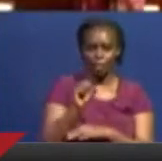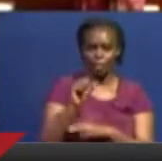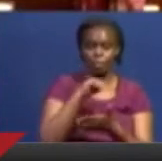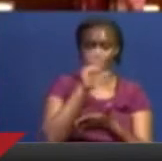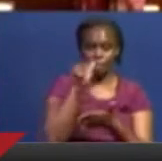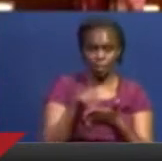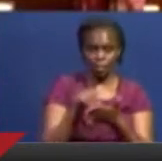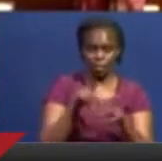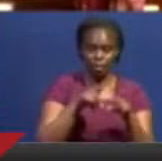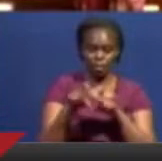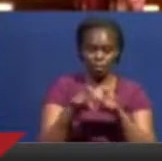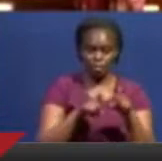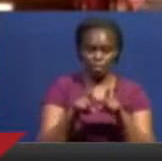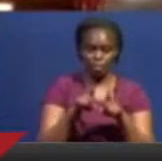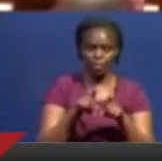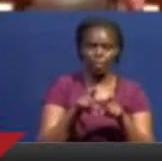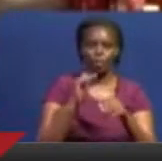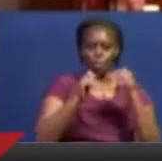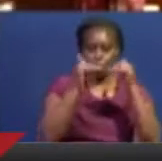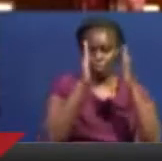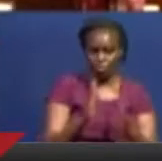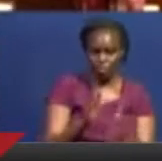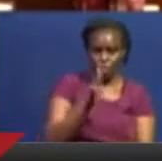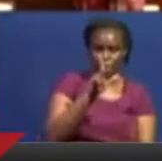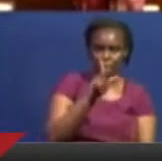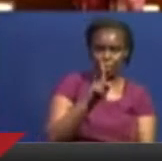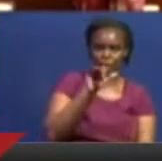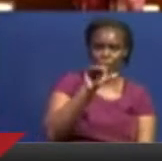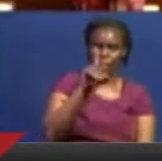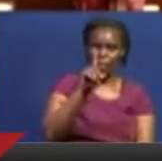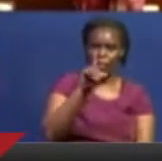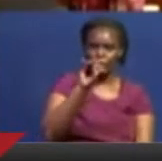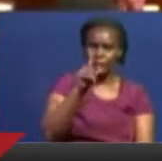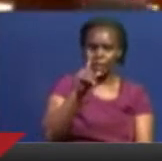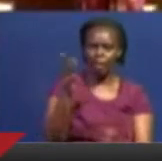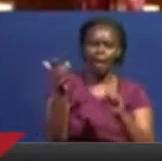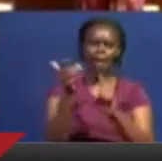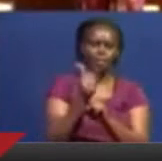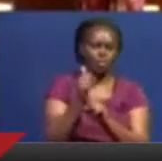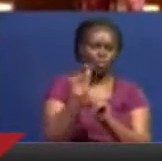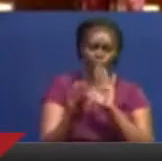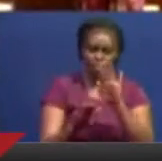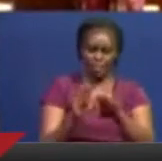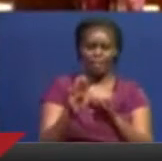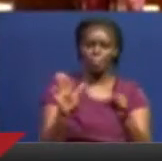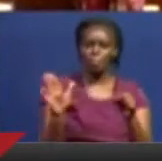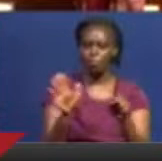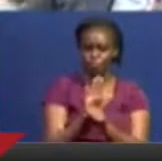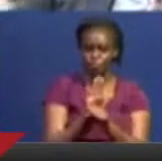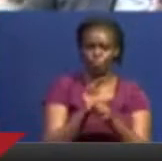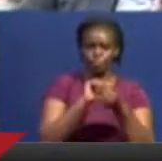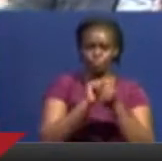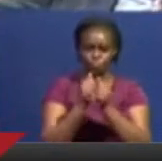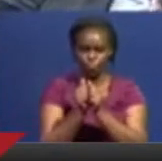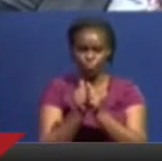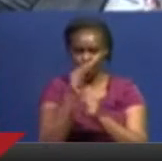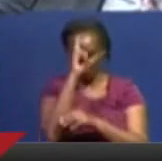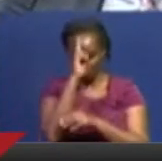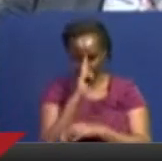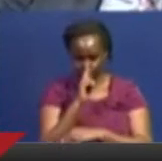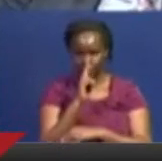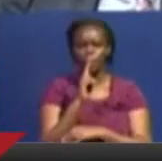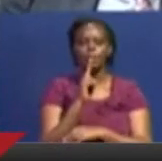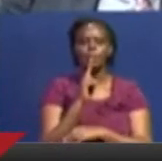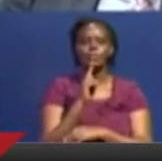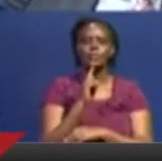Administration, Honorable Kindiki has led and overseen achievement of various milestones and reforms, including the police